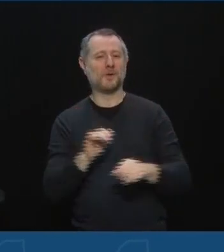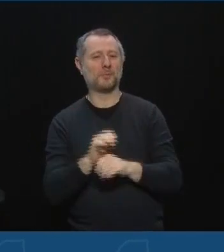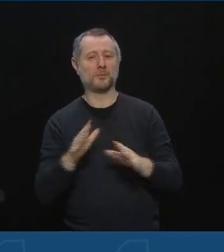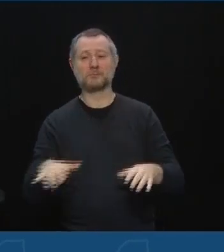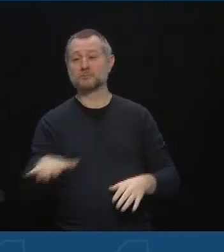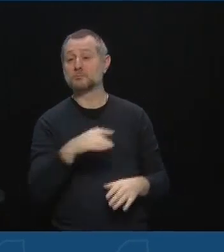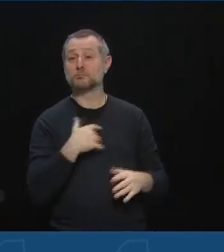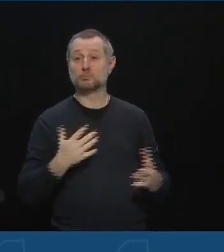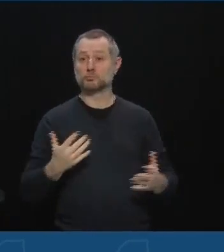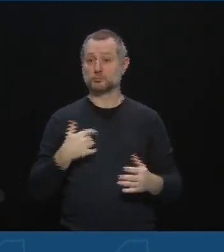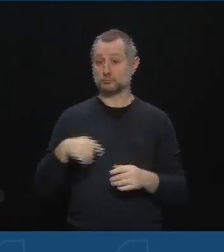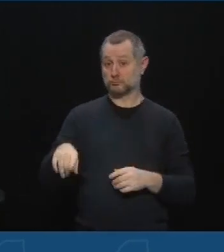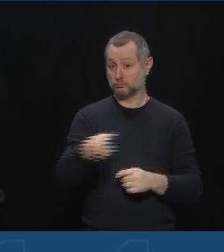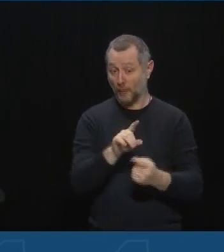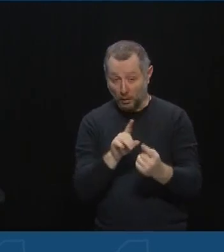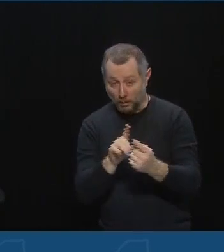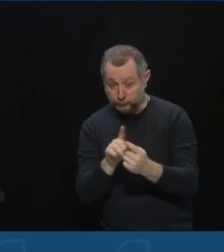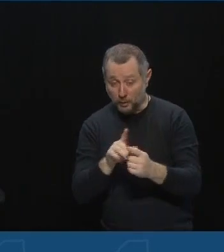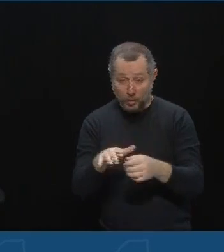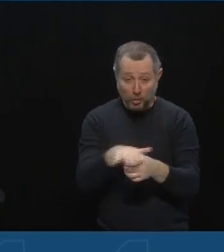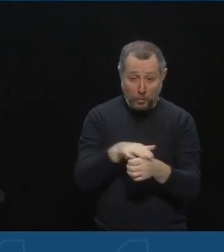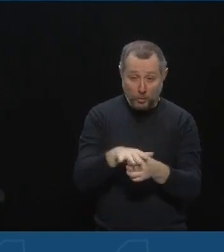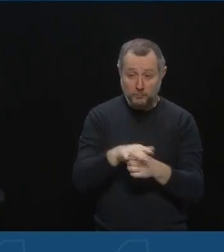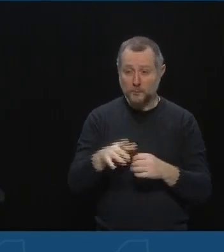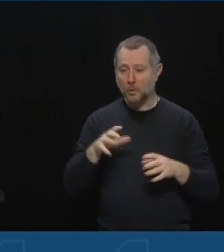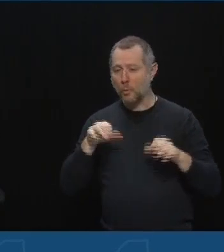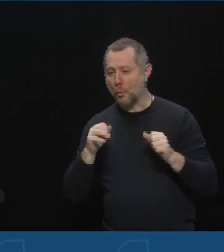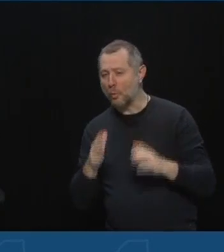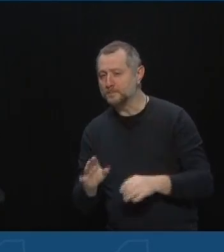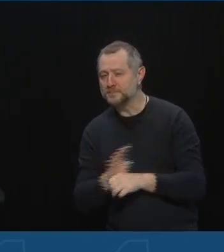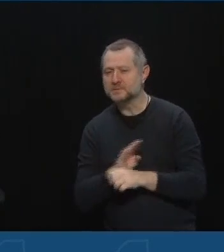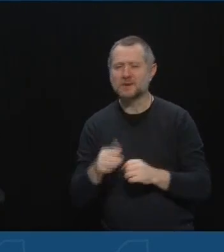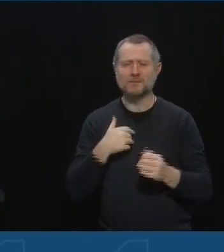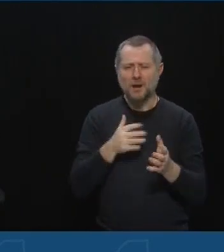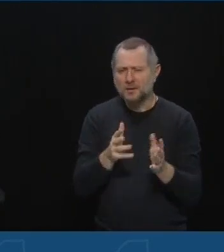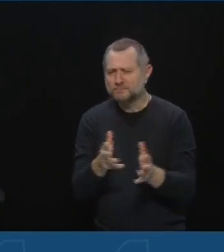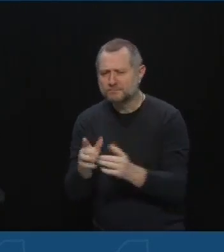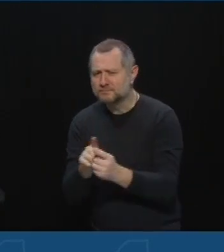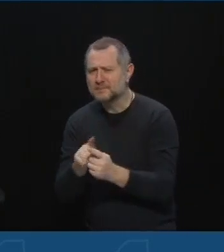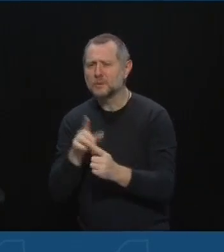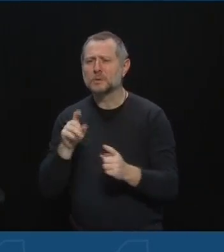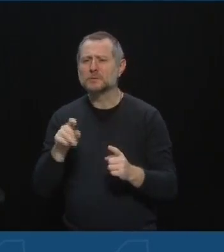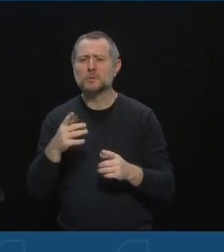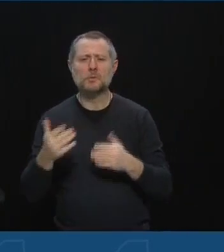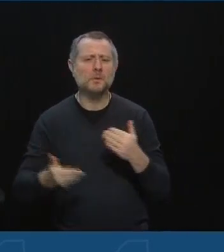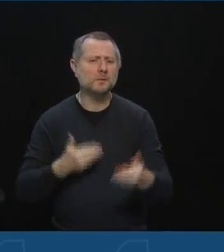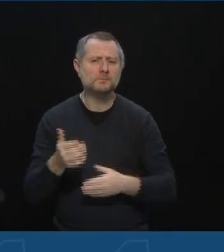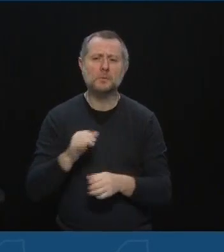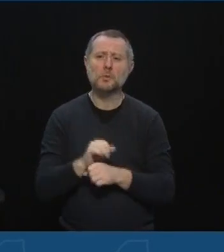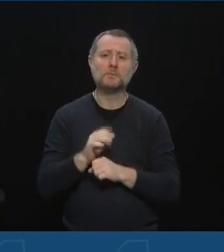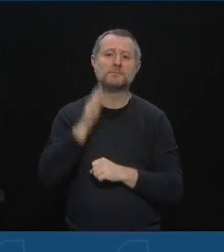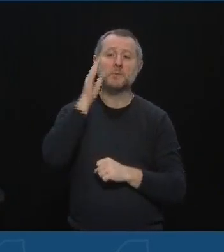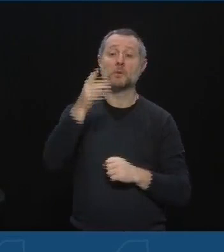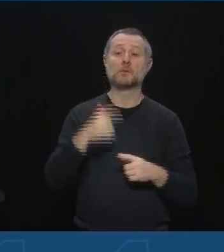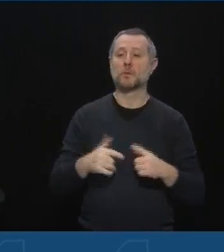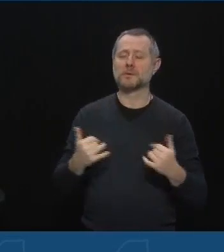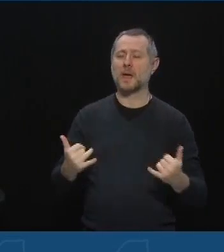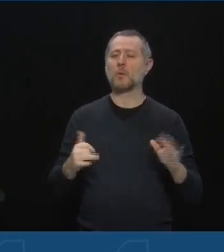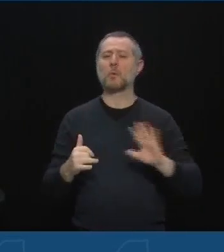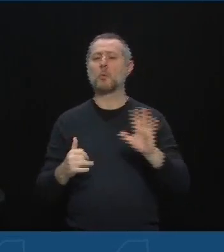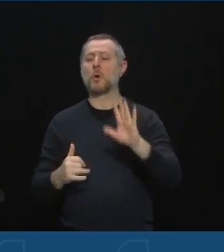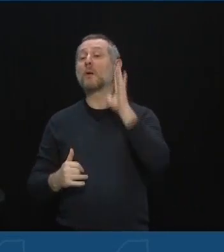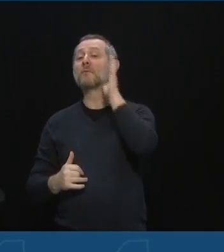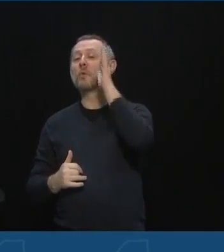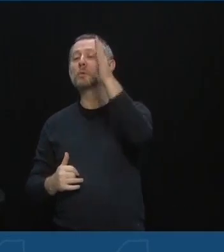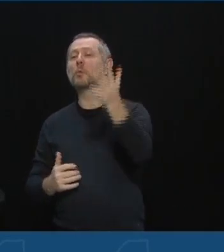local employers, you engage them, you find out what skills they're looking for, not today. Today is already history. What skills they're going to